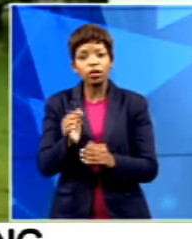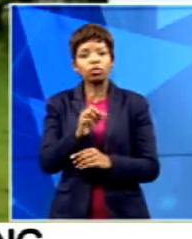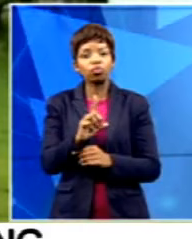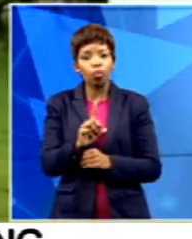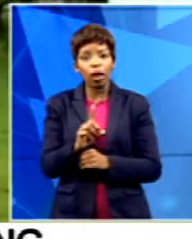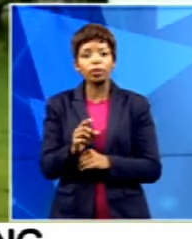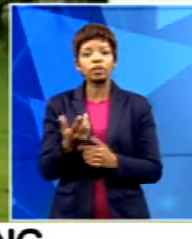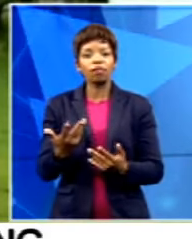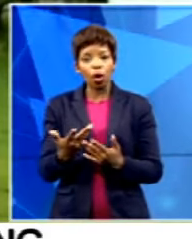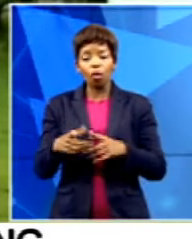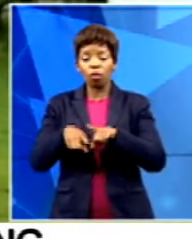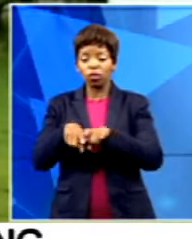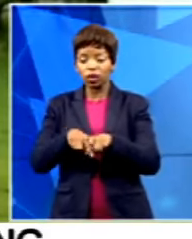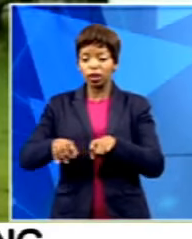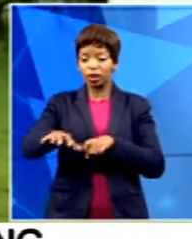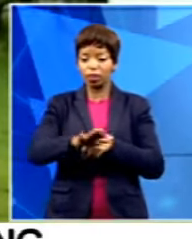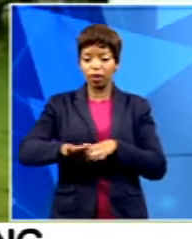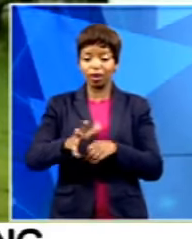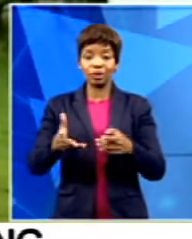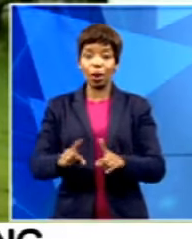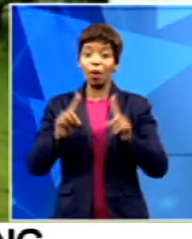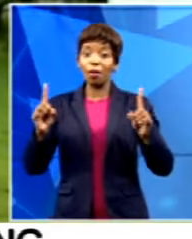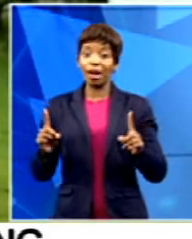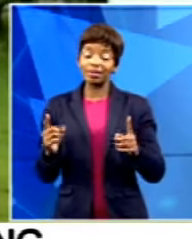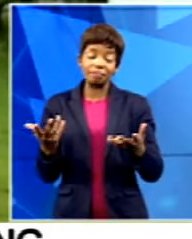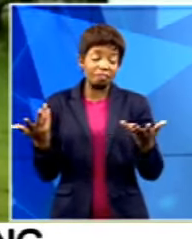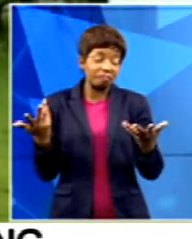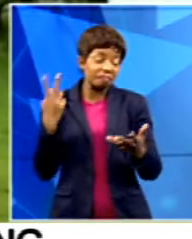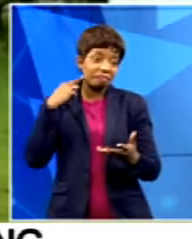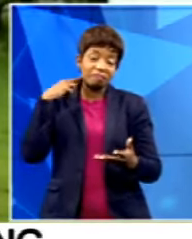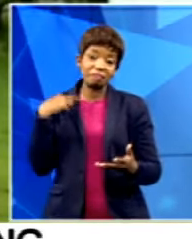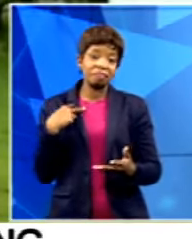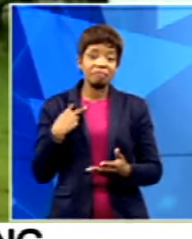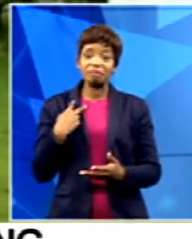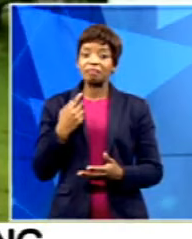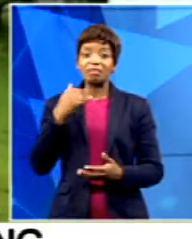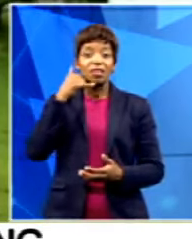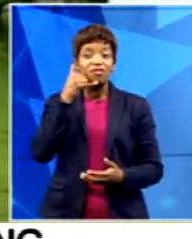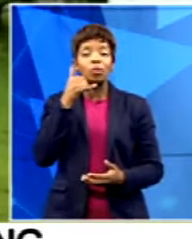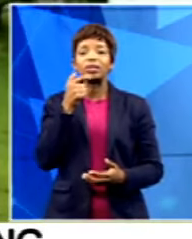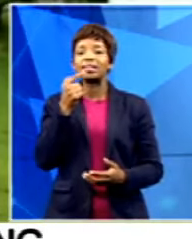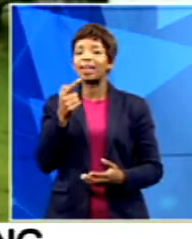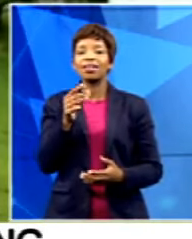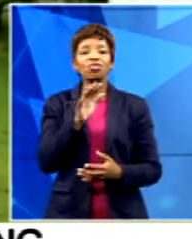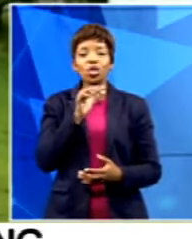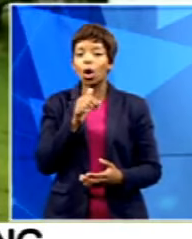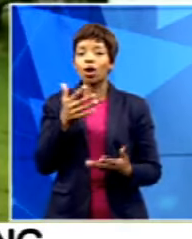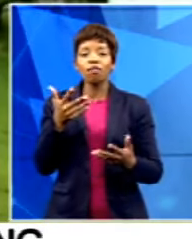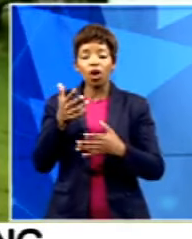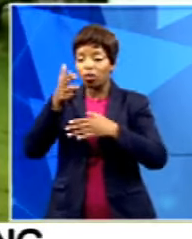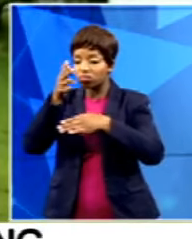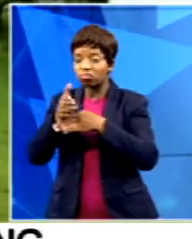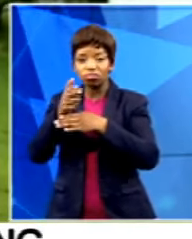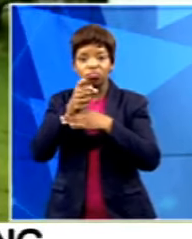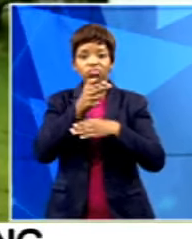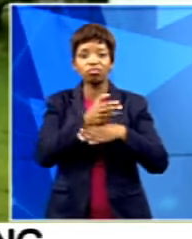to certain sites such as these. And unfortunately, and not to their fault, I need to emphasize this, not to their fault of the operations managers at